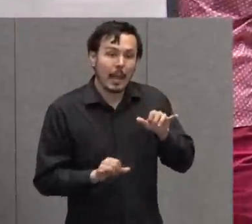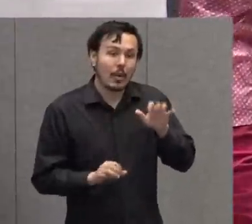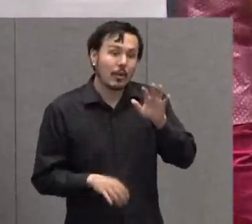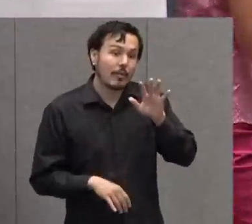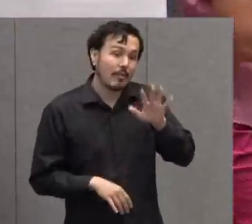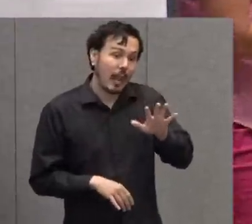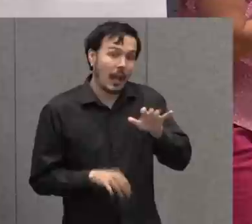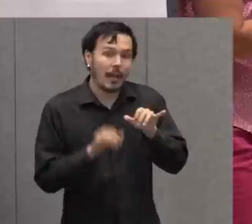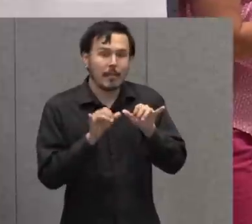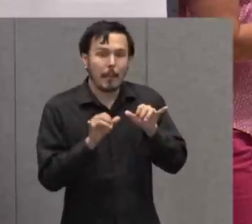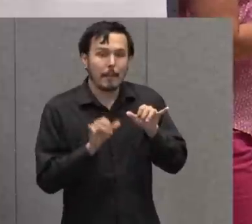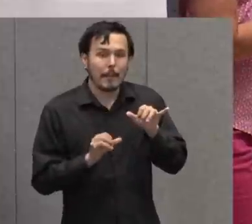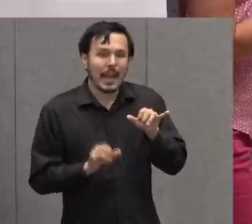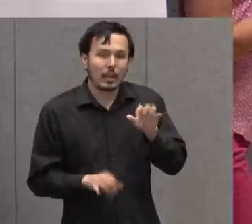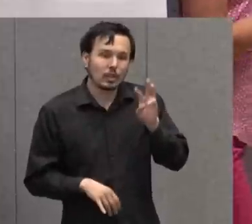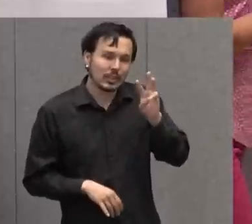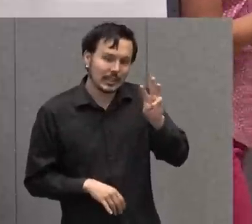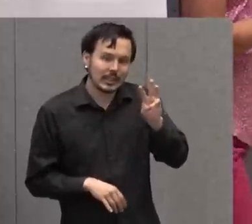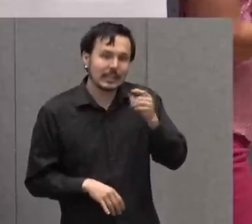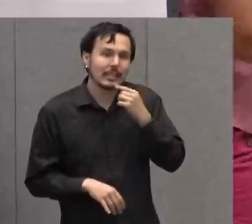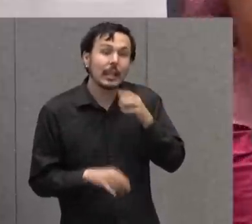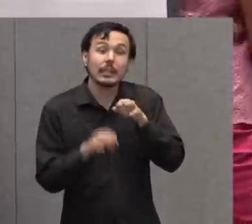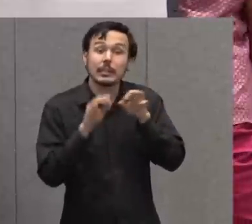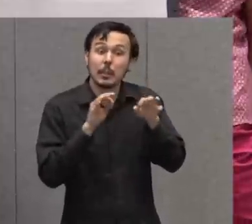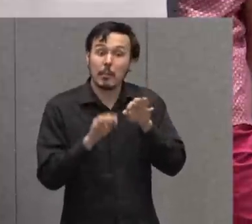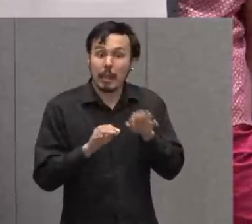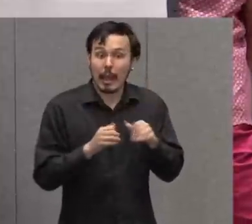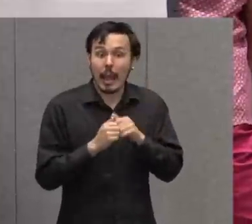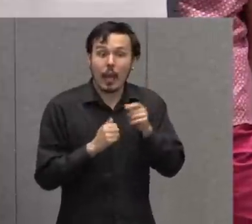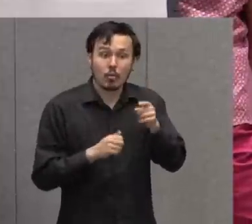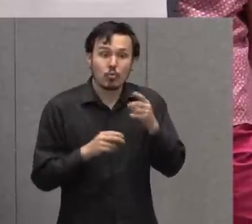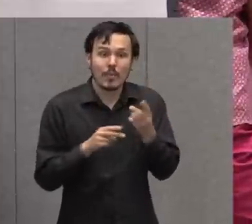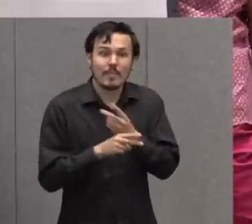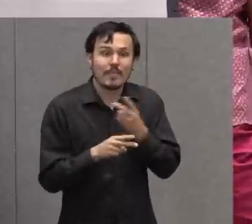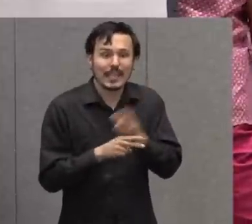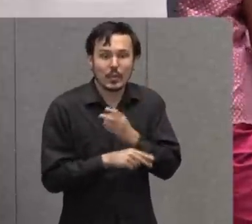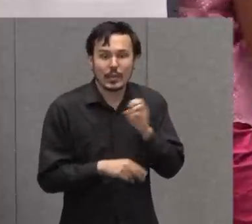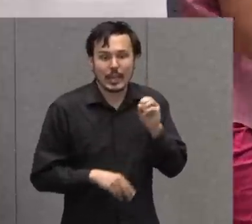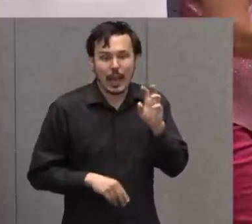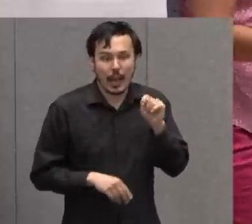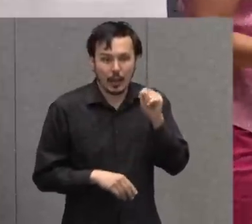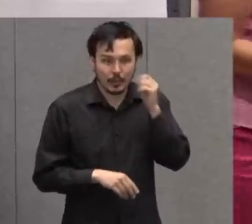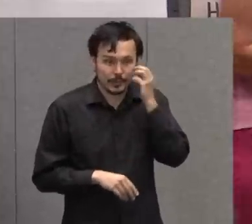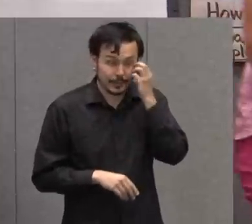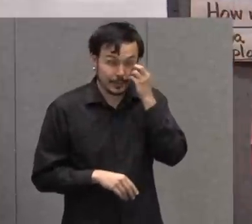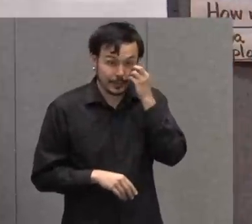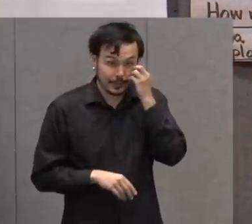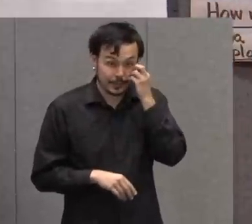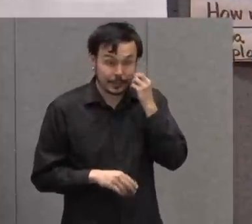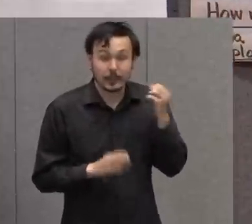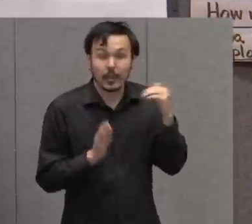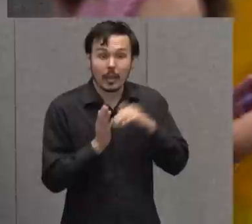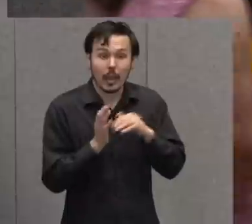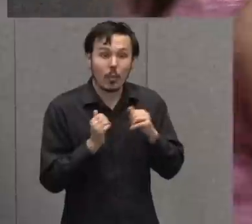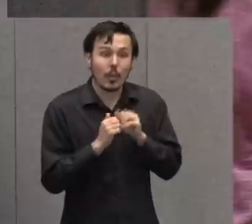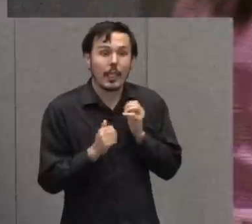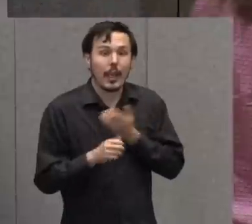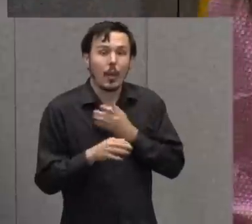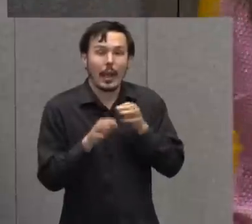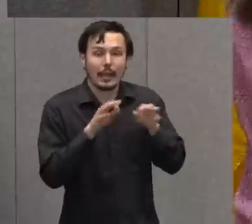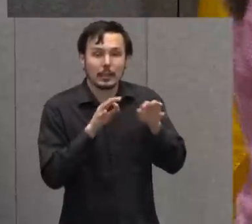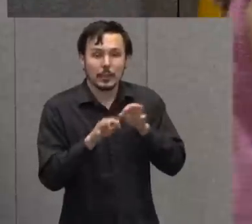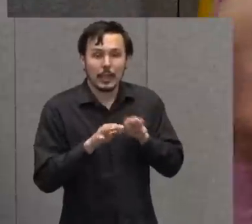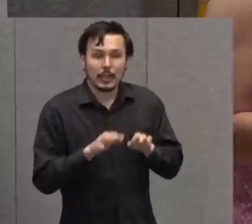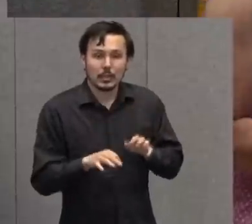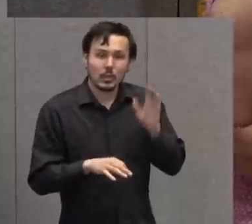6. And then it says, explain how you figured that out. So again, on our explanation,